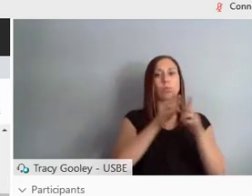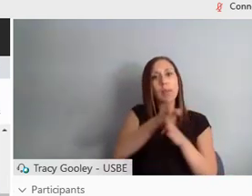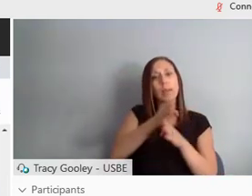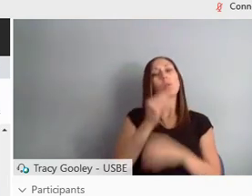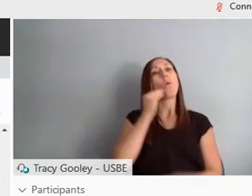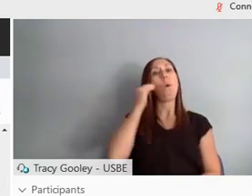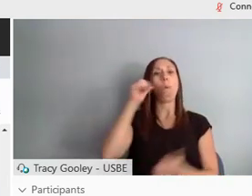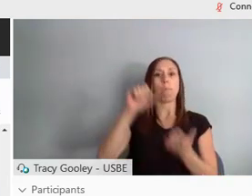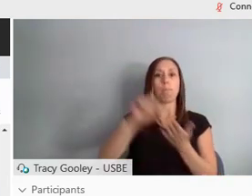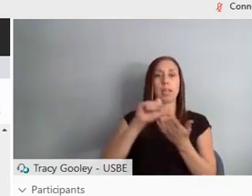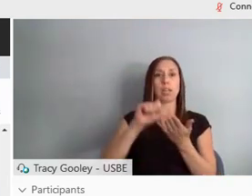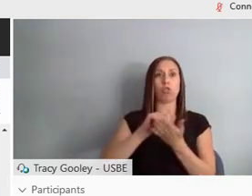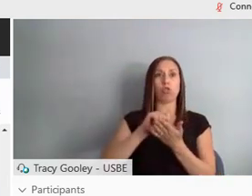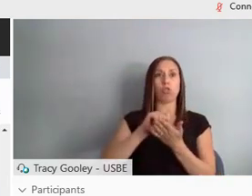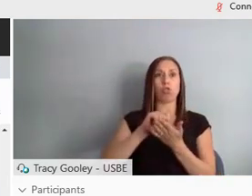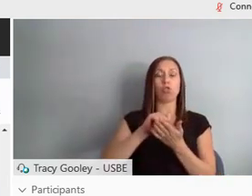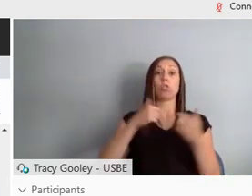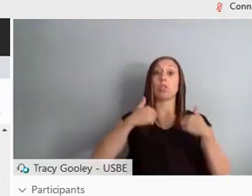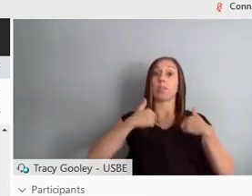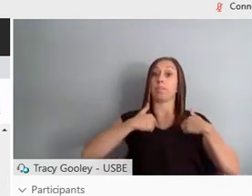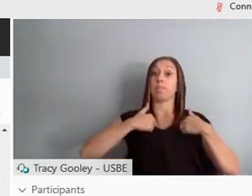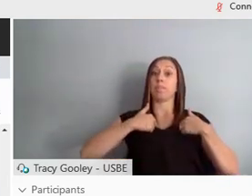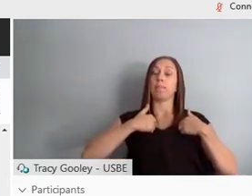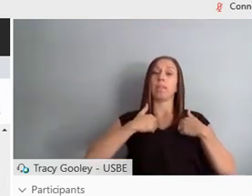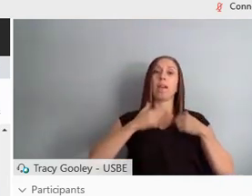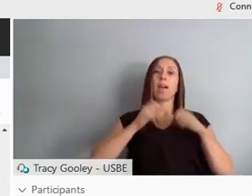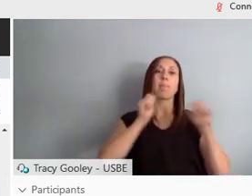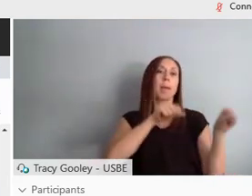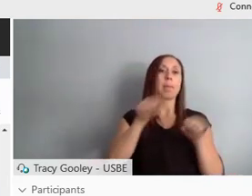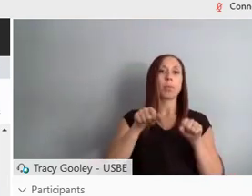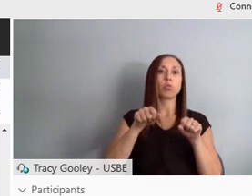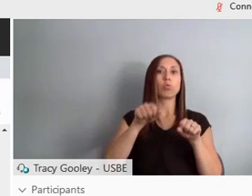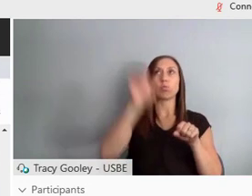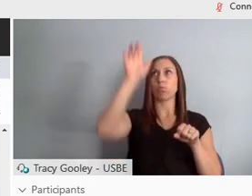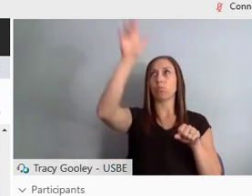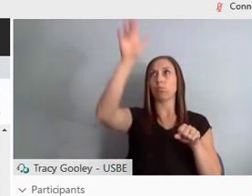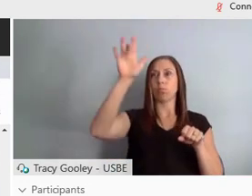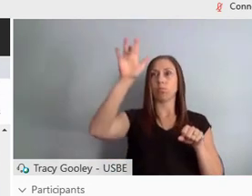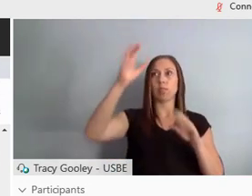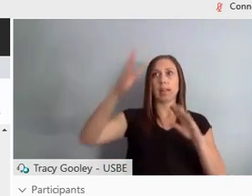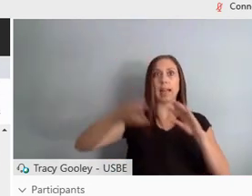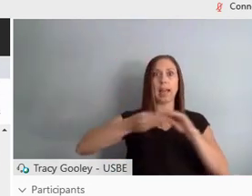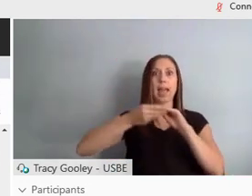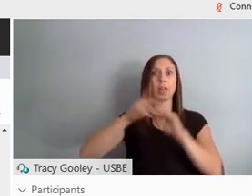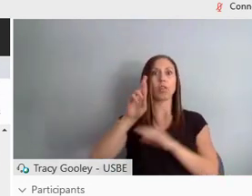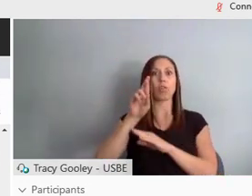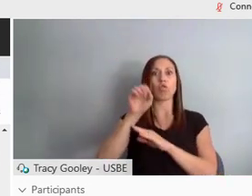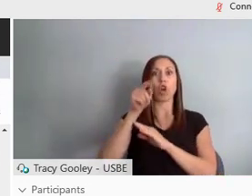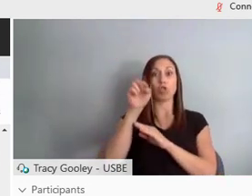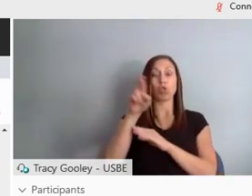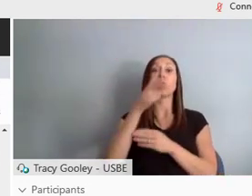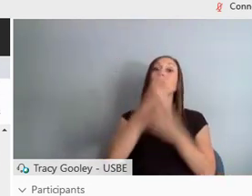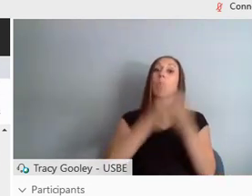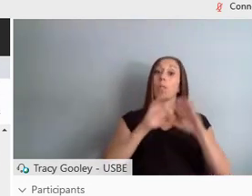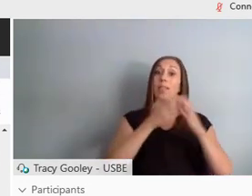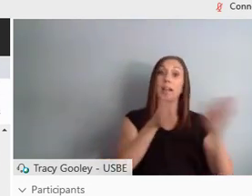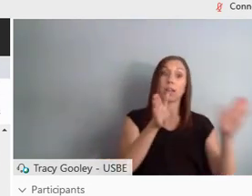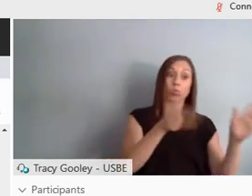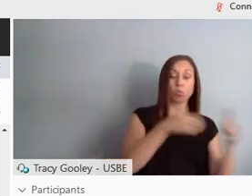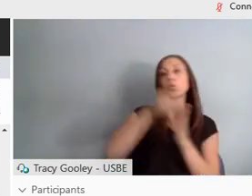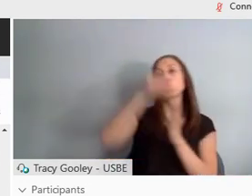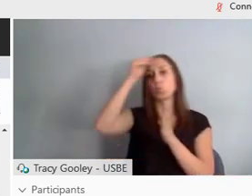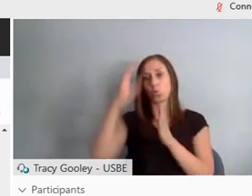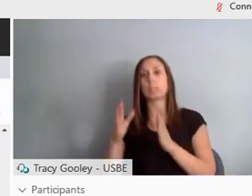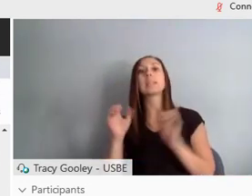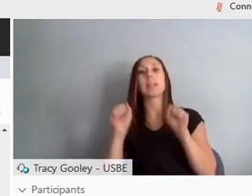the main homepage where I have the ability to roster both classrooms and